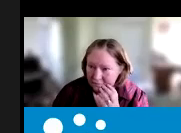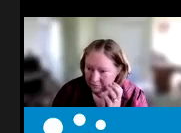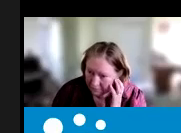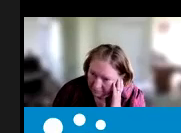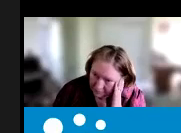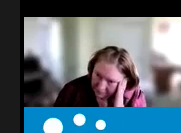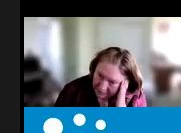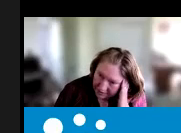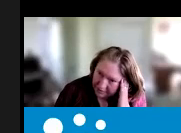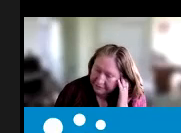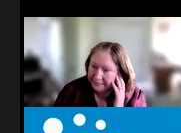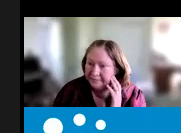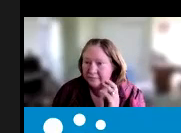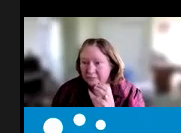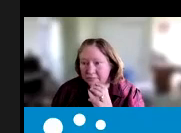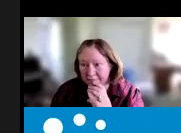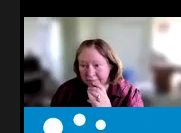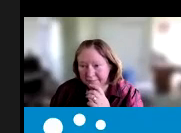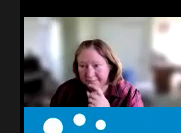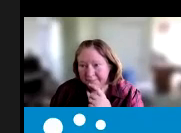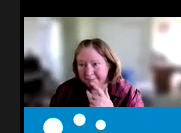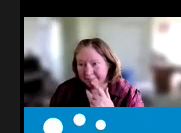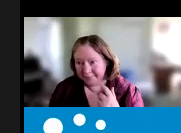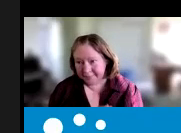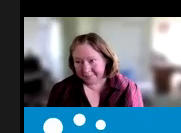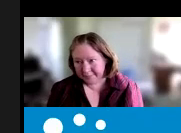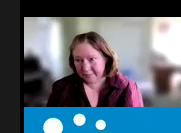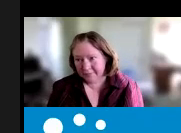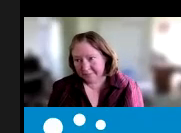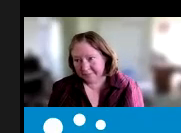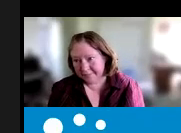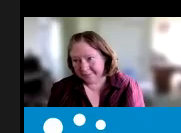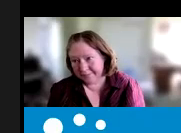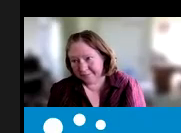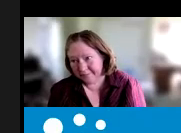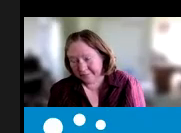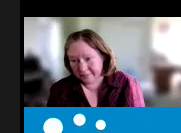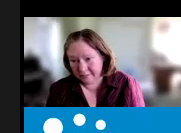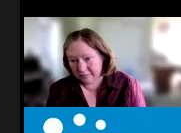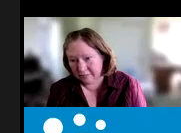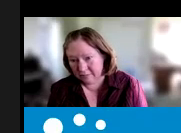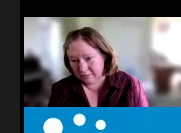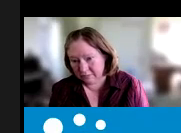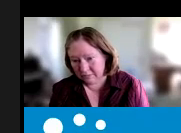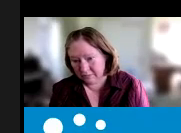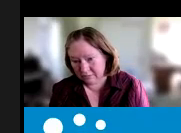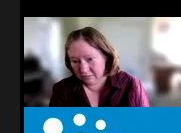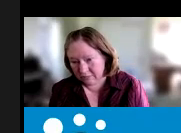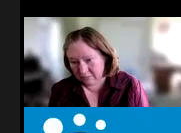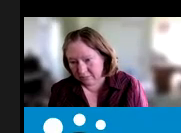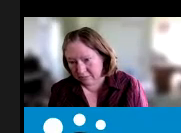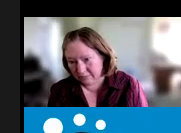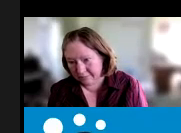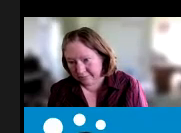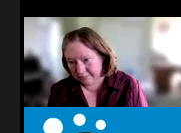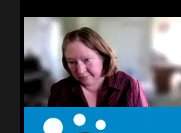the chat. So if you get a moment, you can fill that out and let us know how this session was. If you don't have the time to do that